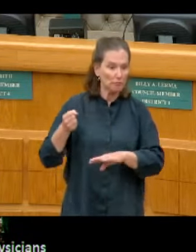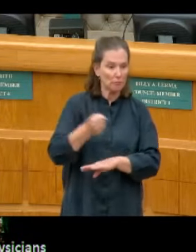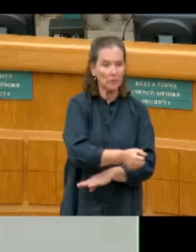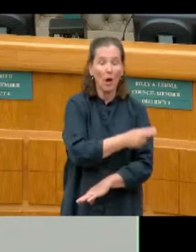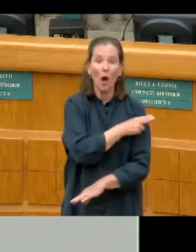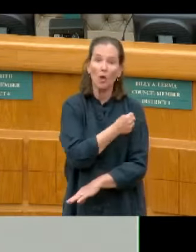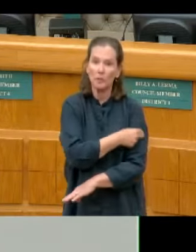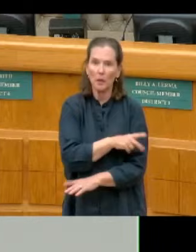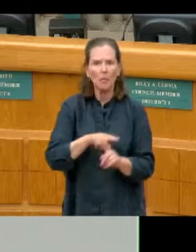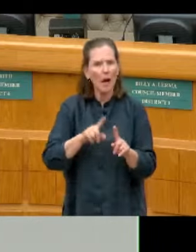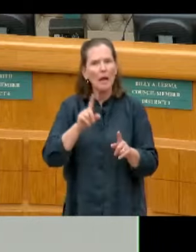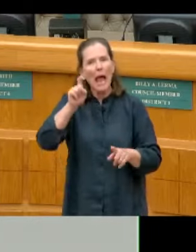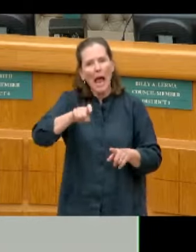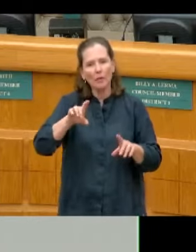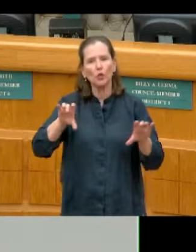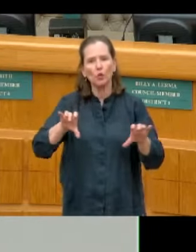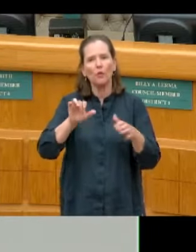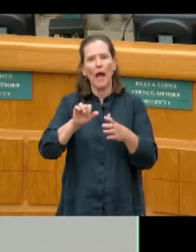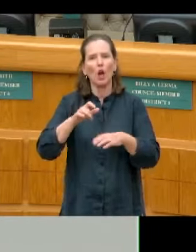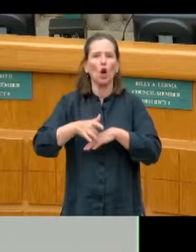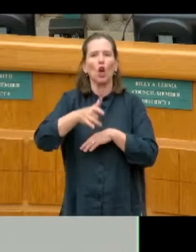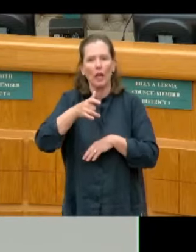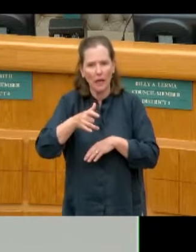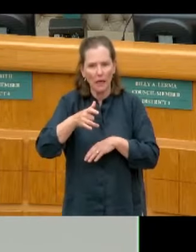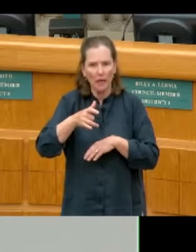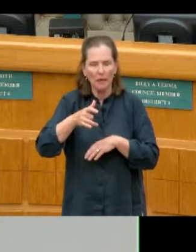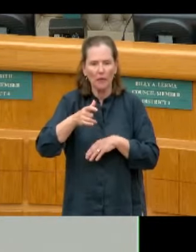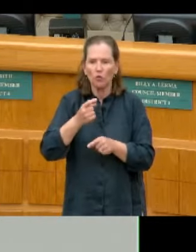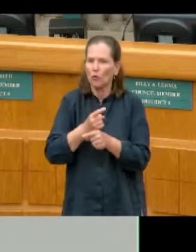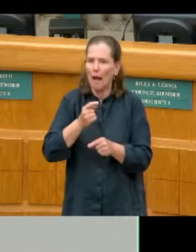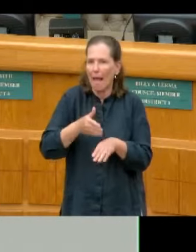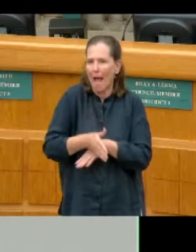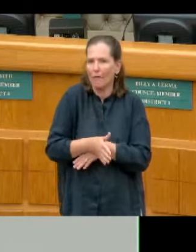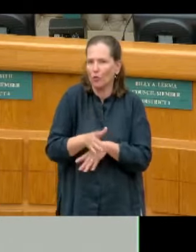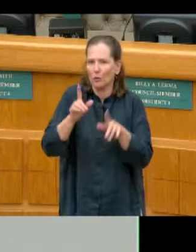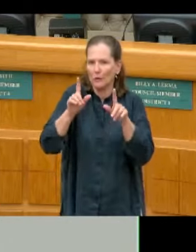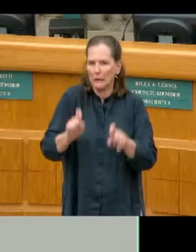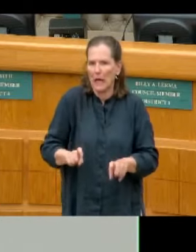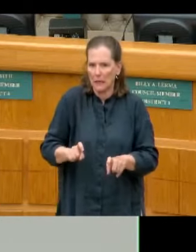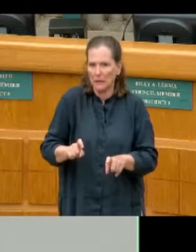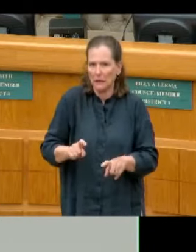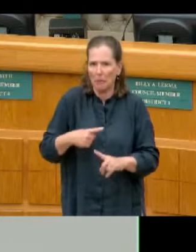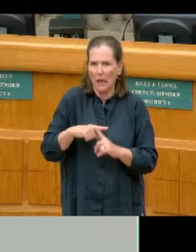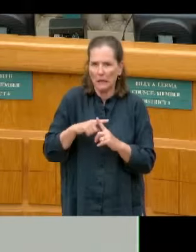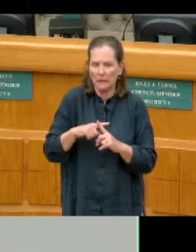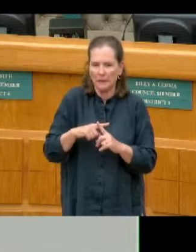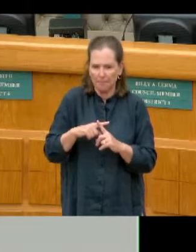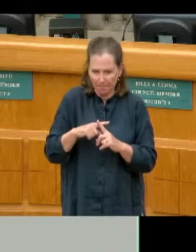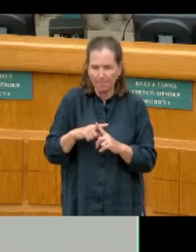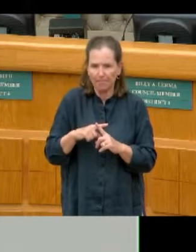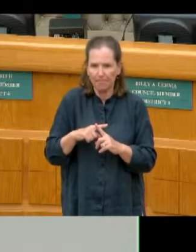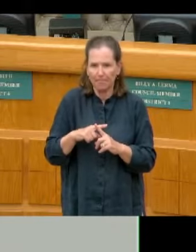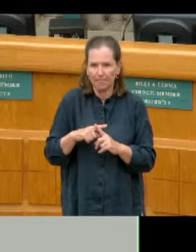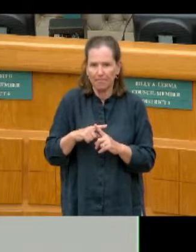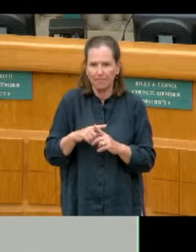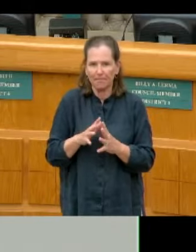we're going to click through these point by point, get the first point up there. The new cases have peaked and we're headed down, so that's good. Next